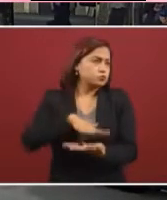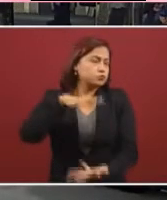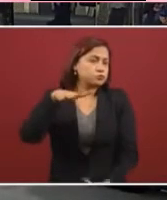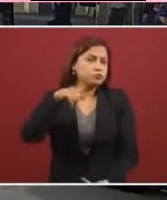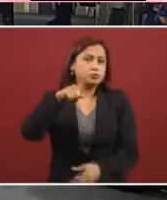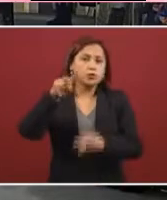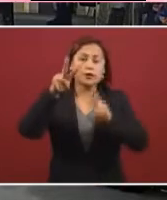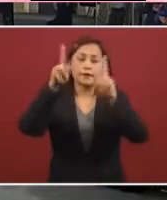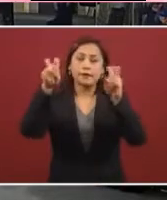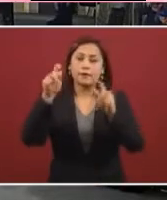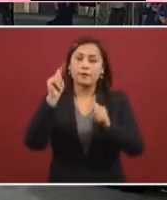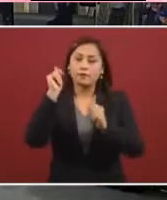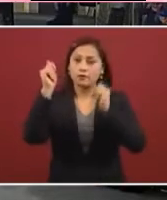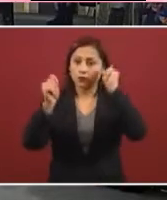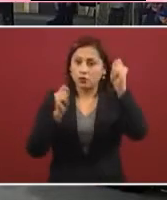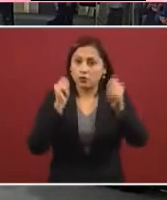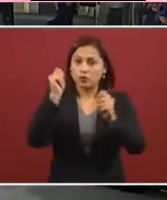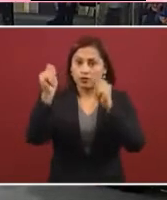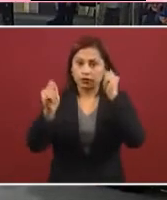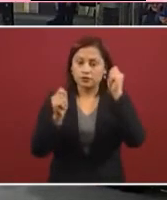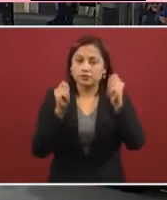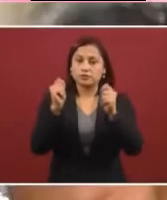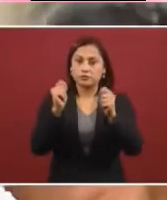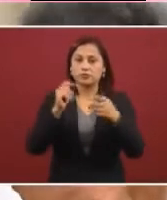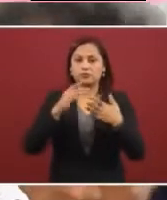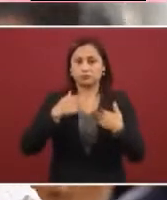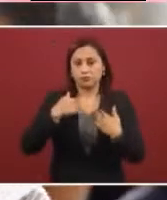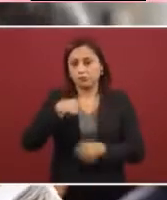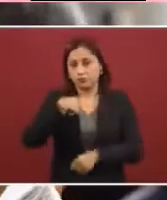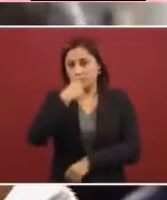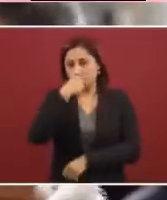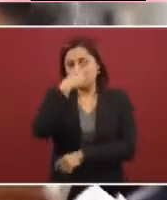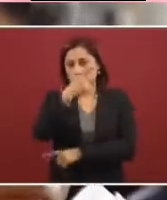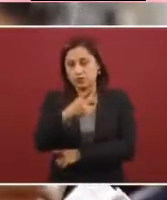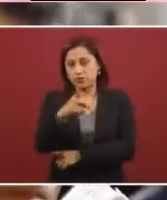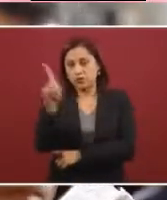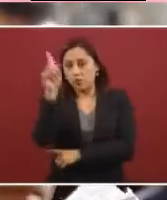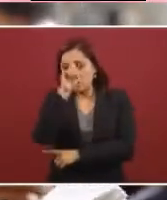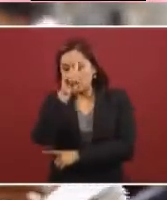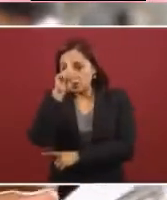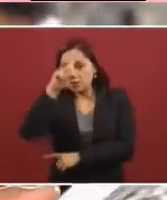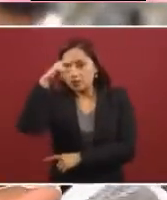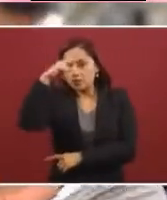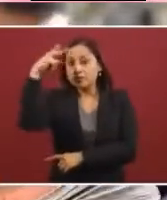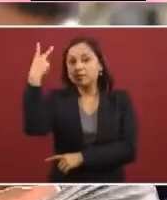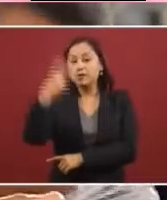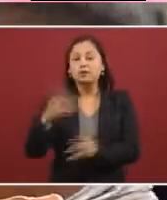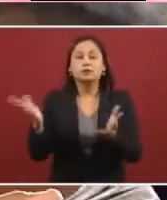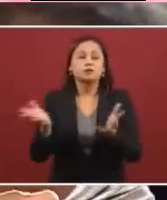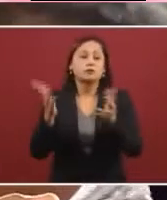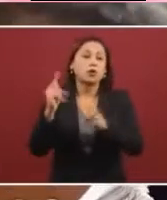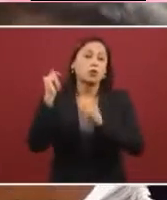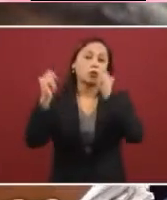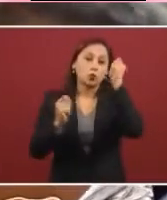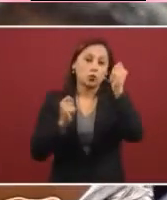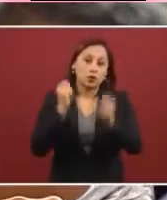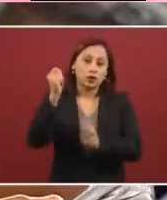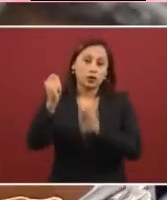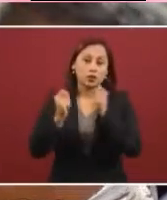Corruption and excesses. I say specifically because of the Mexican Council of